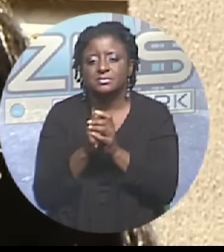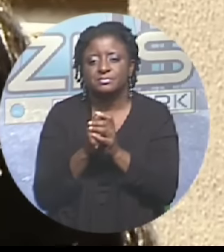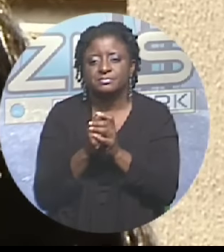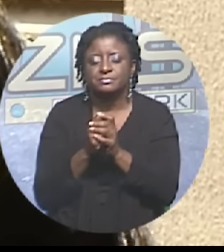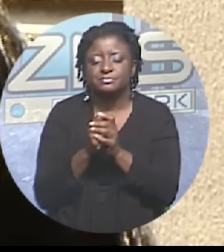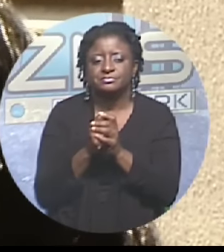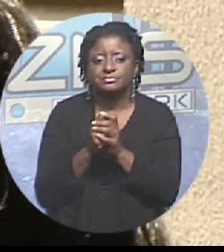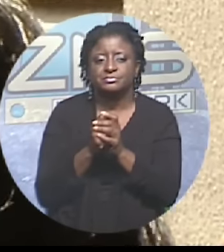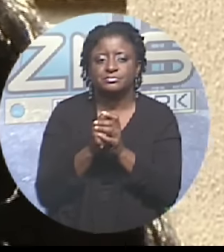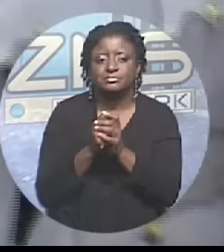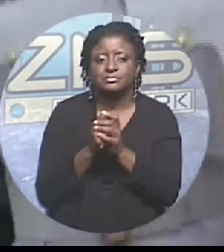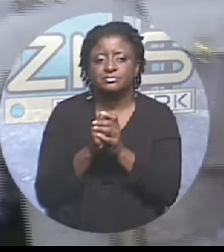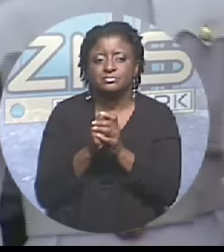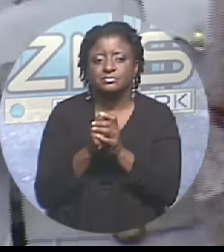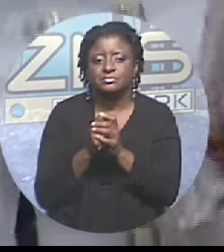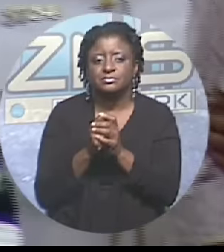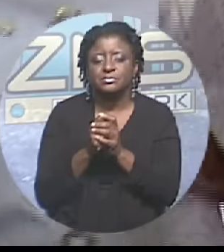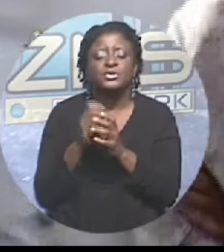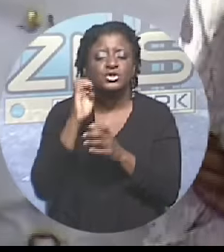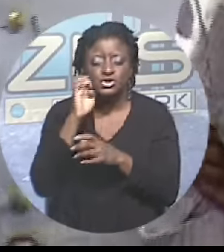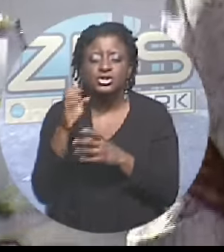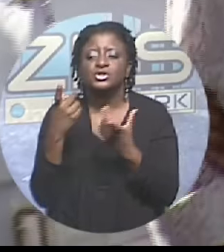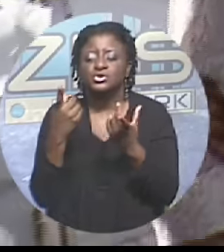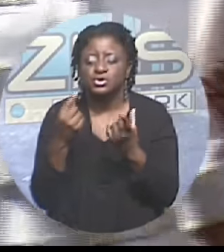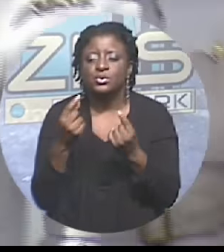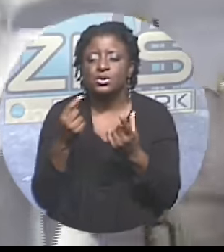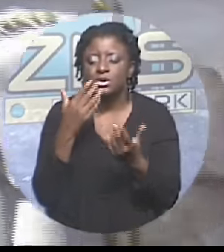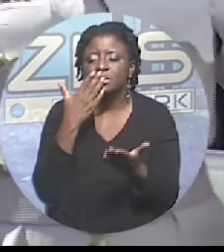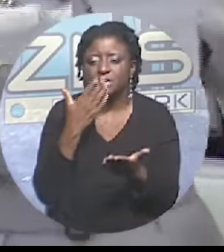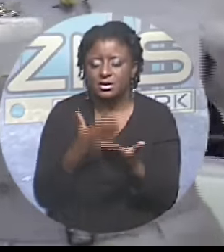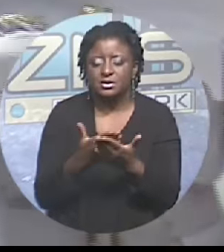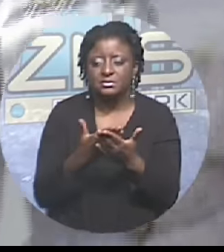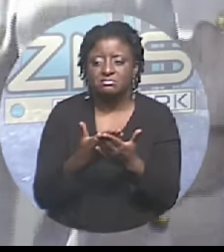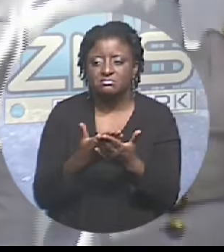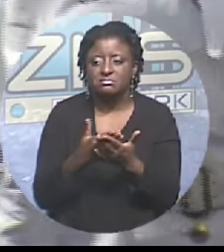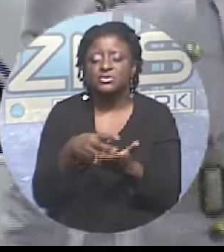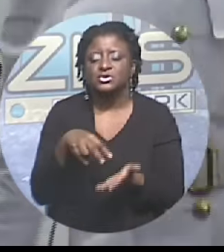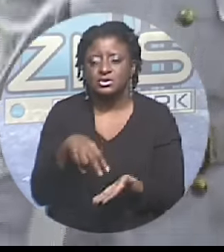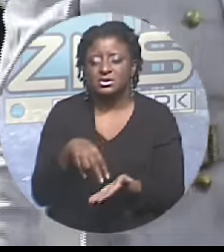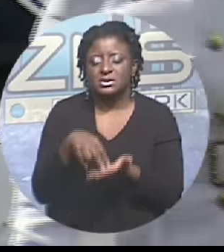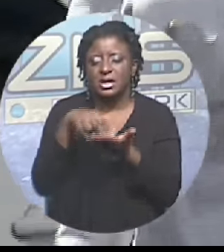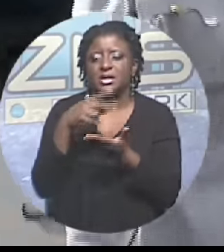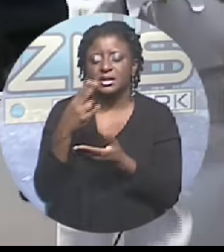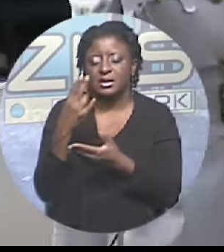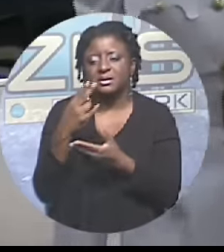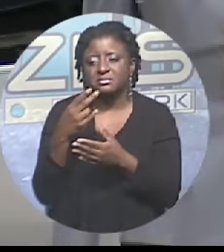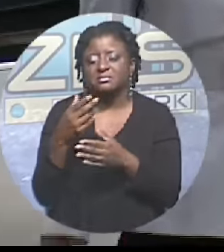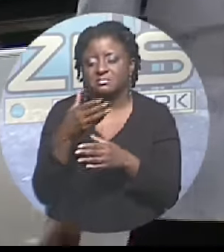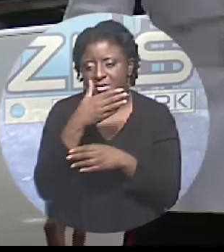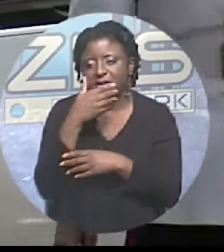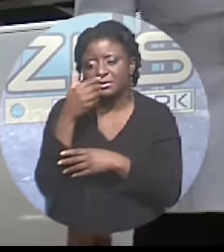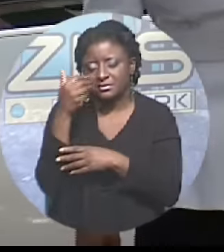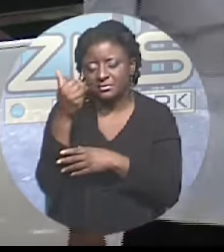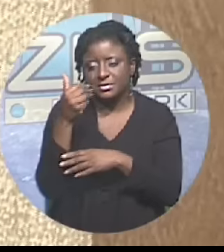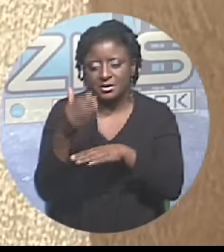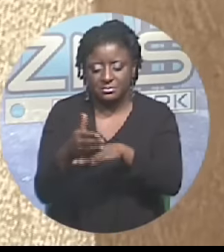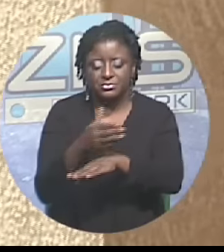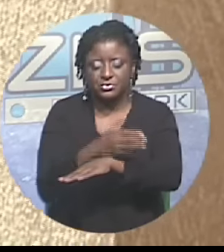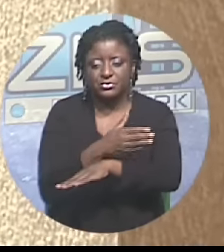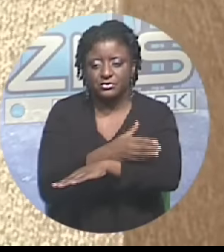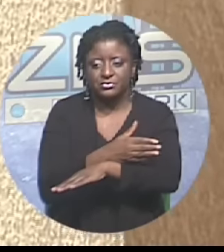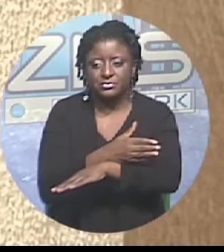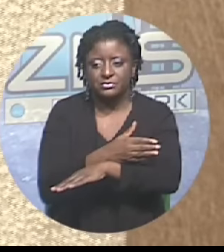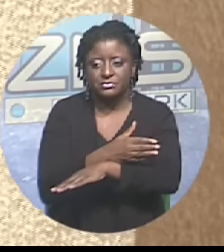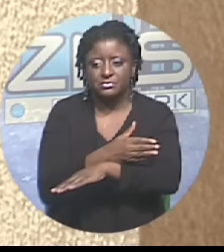he figure he can do. She's doing good. Her posture has certainly improved. She has come to